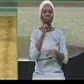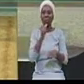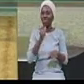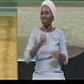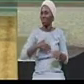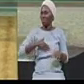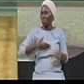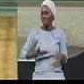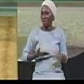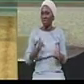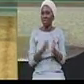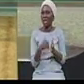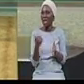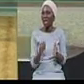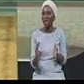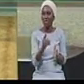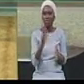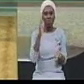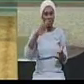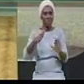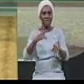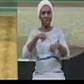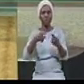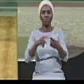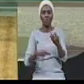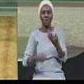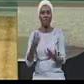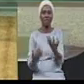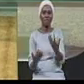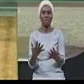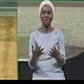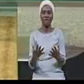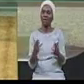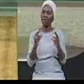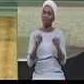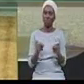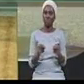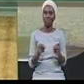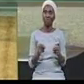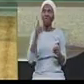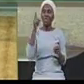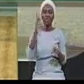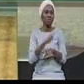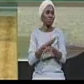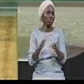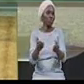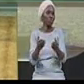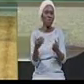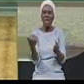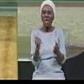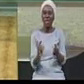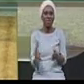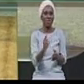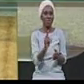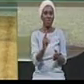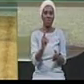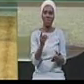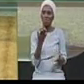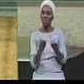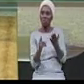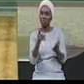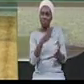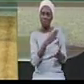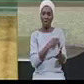that any, whoever that person is, you or myself or any other person, high or low, a